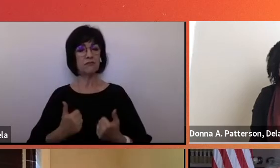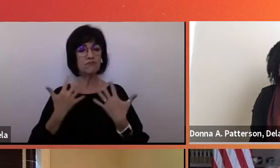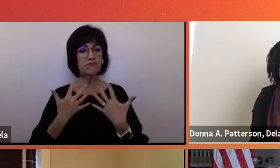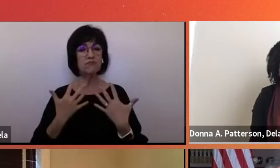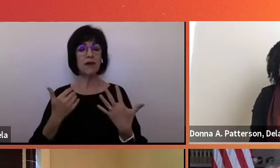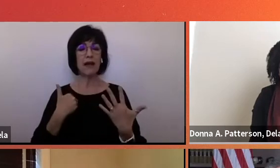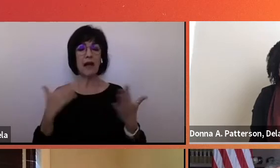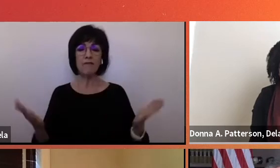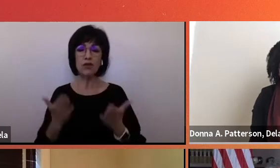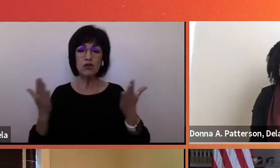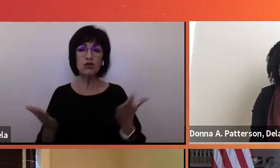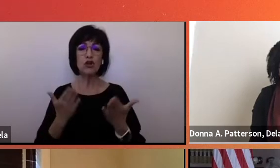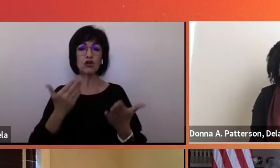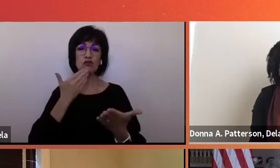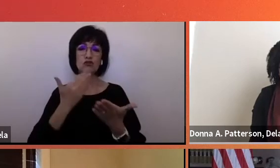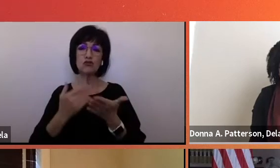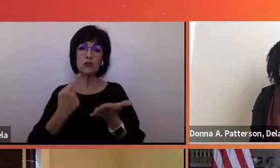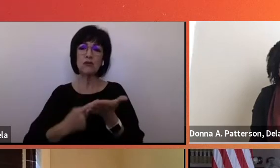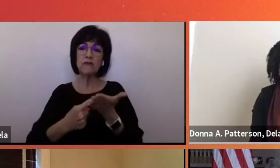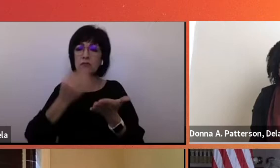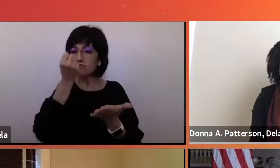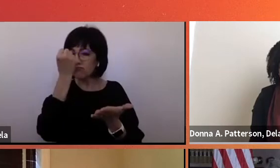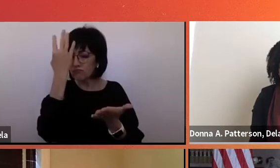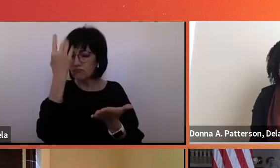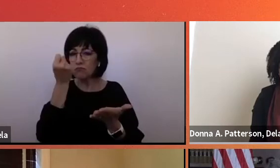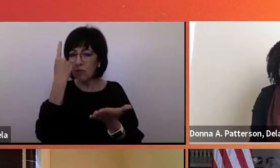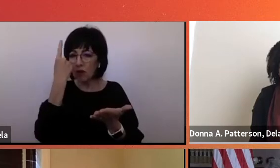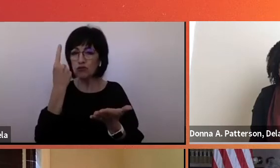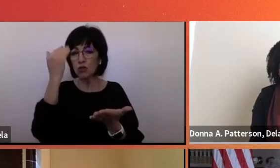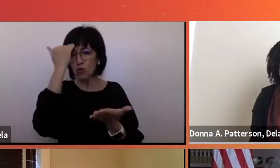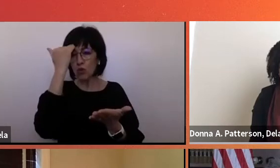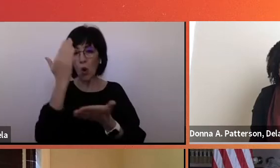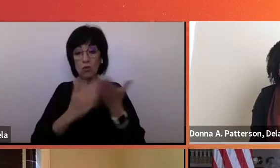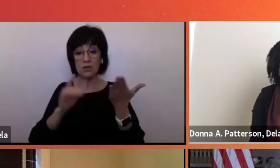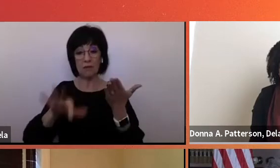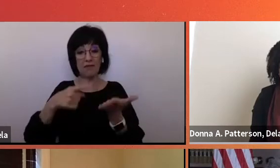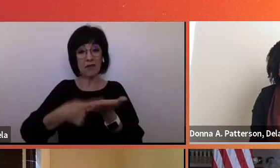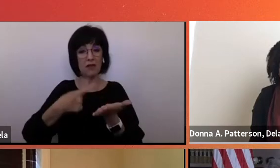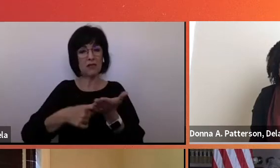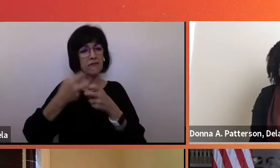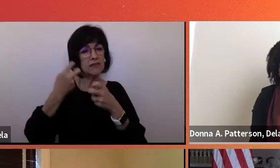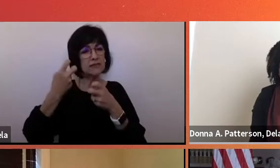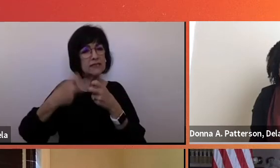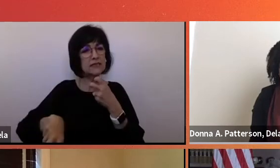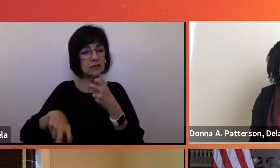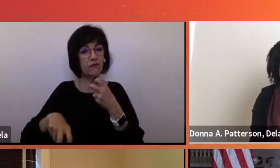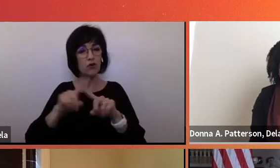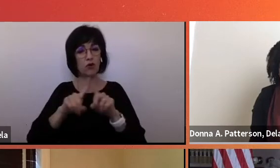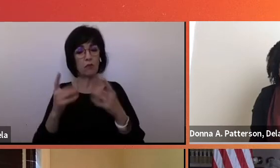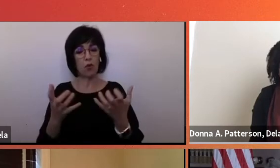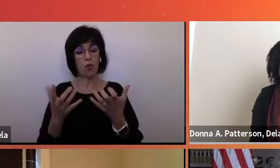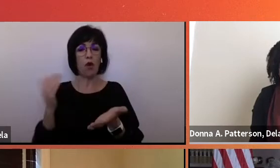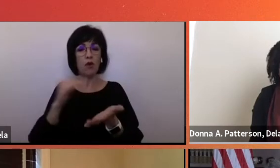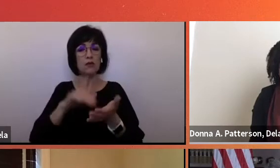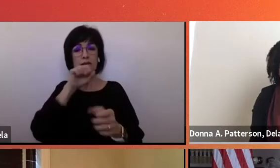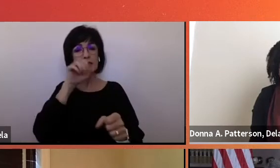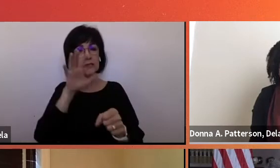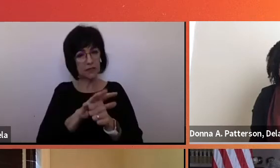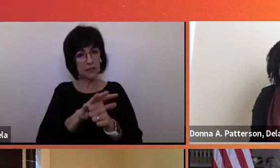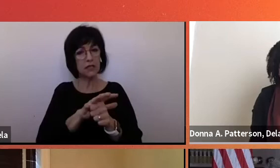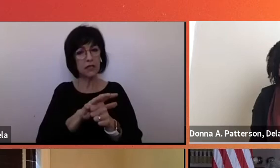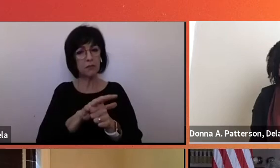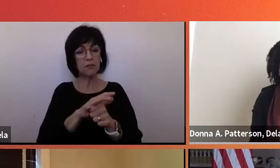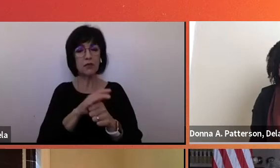difficult conversations, and to recommit to treat each other and one